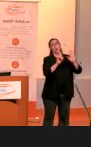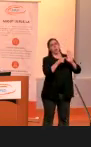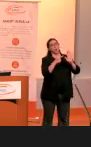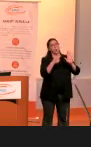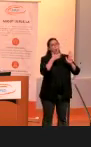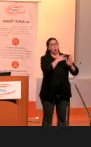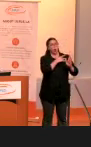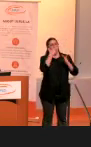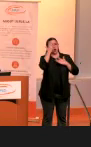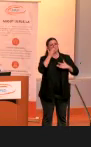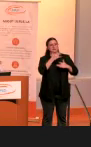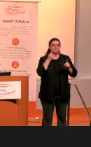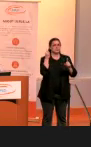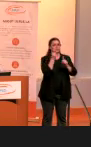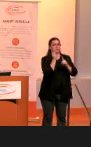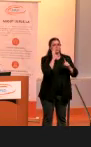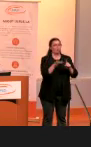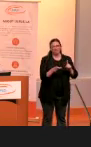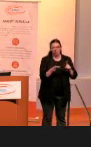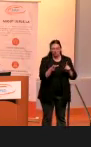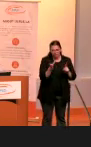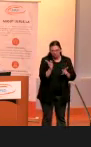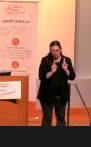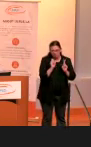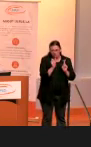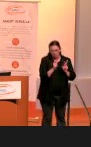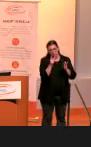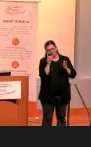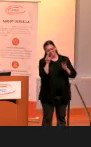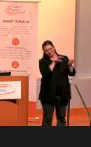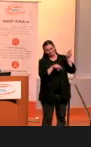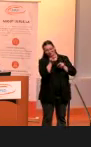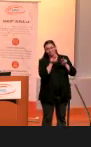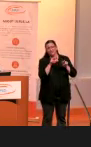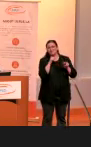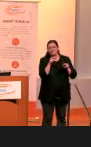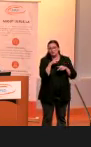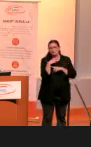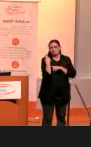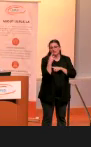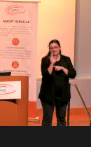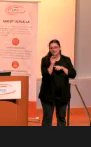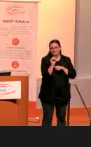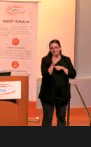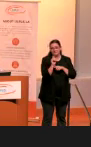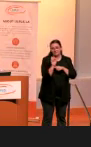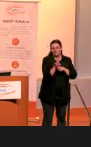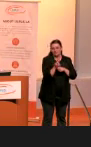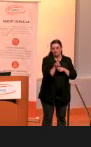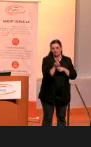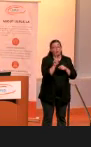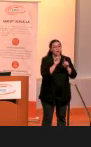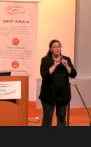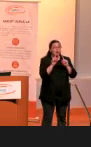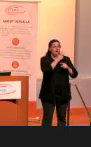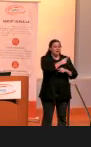that's what happened to my patient. Nobody was thinking about it as a risk factor for her. But in fact, when you look at patients who are 35 to 44